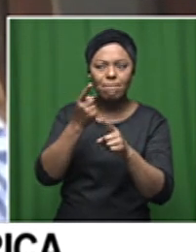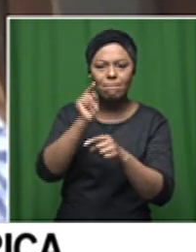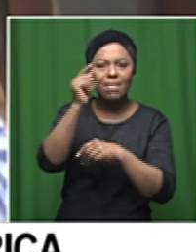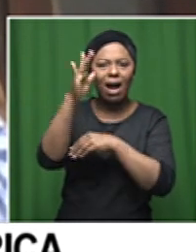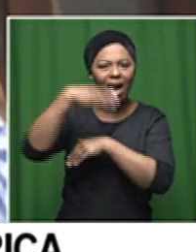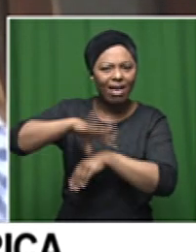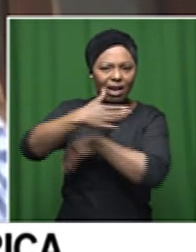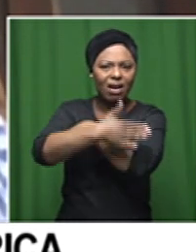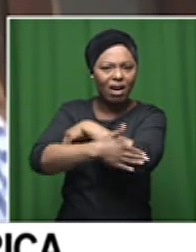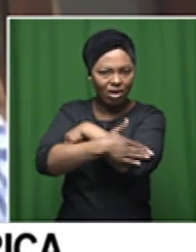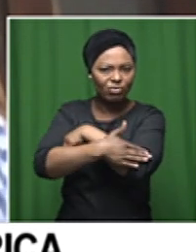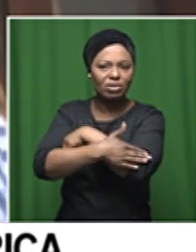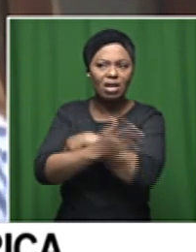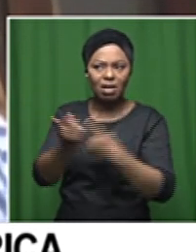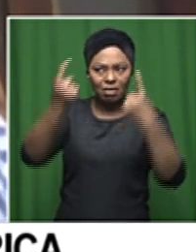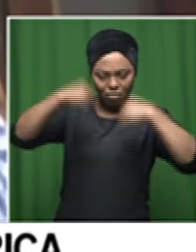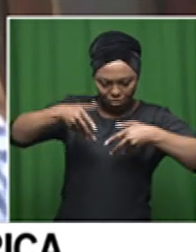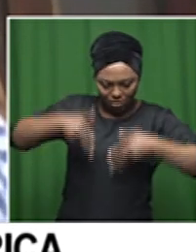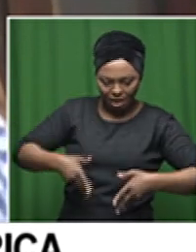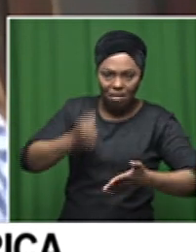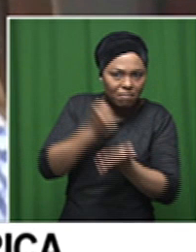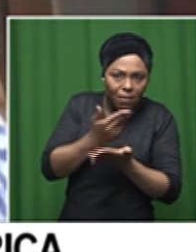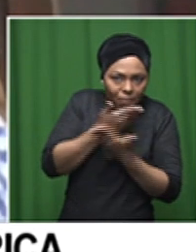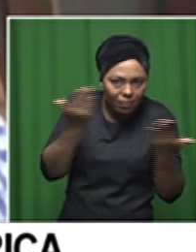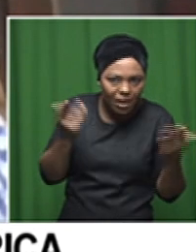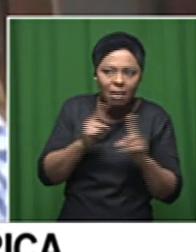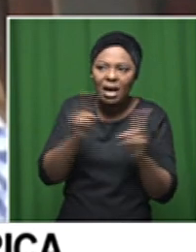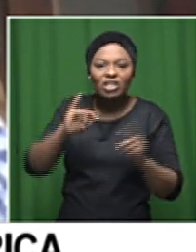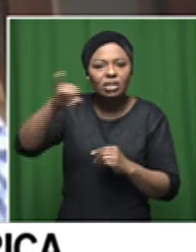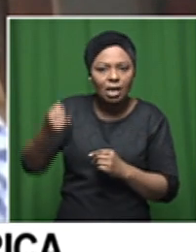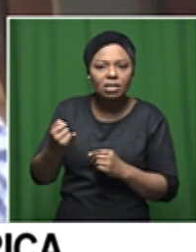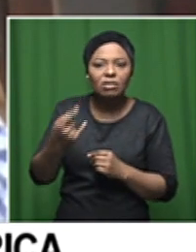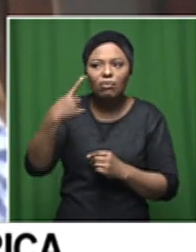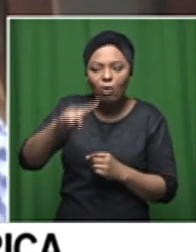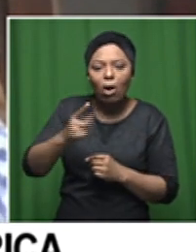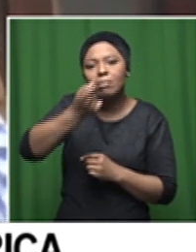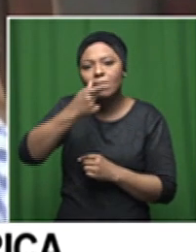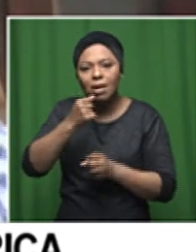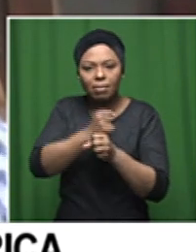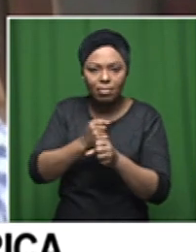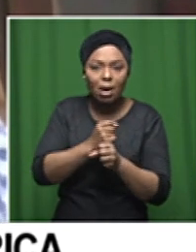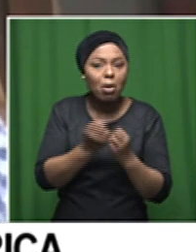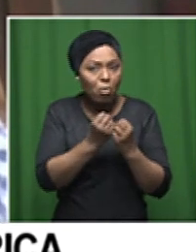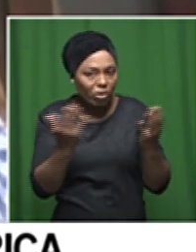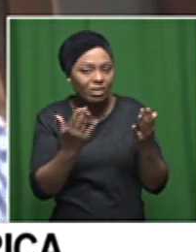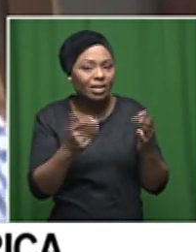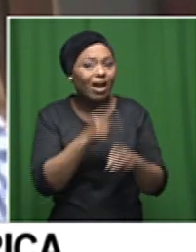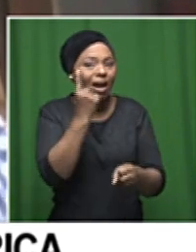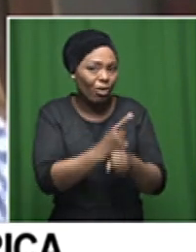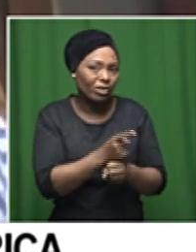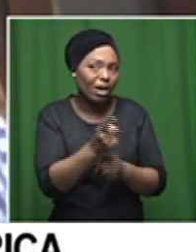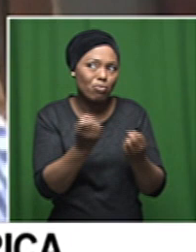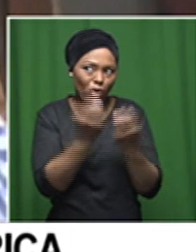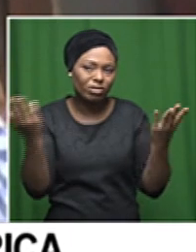unregistered coming in to access the health of mainly Gauteng and other provinces for that